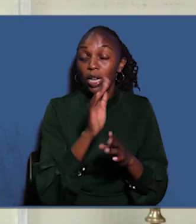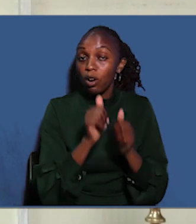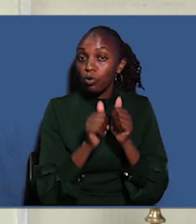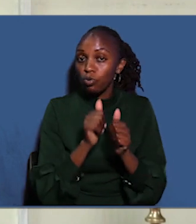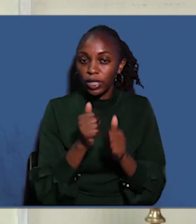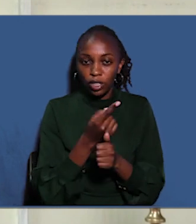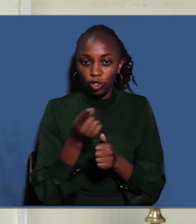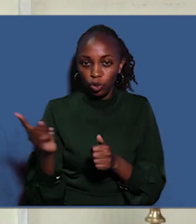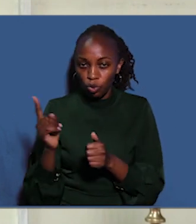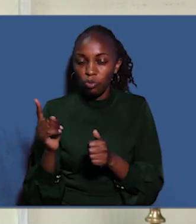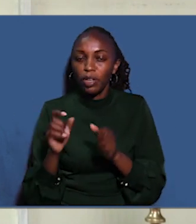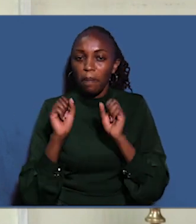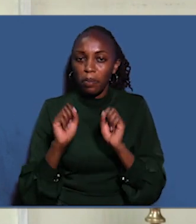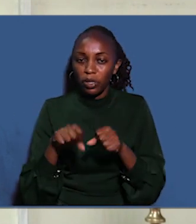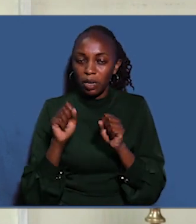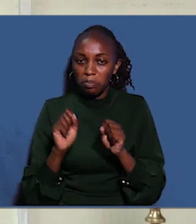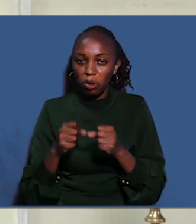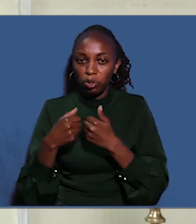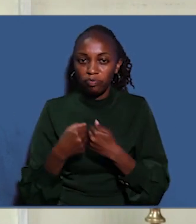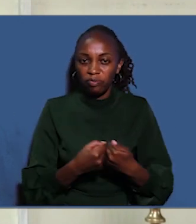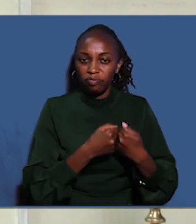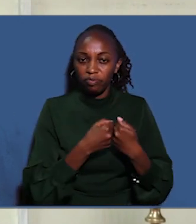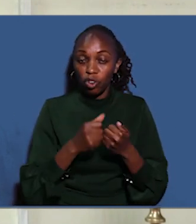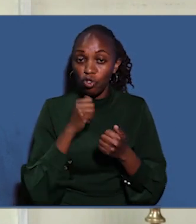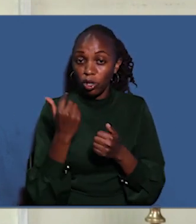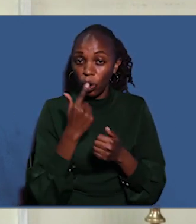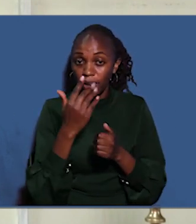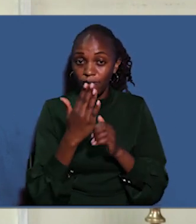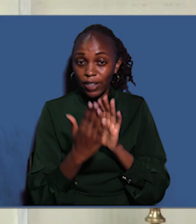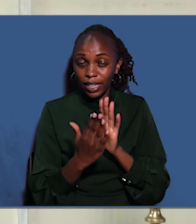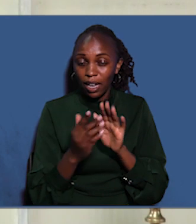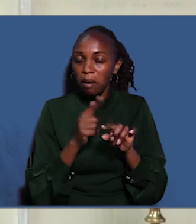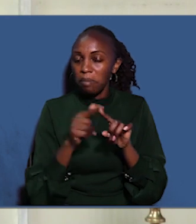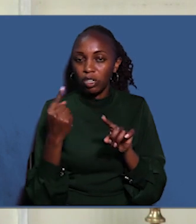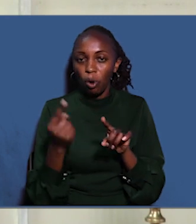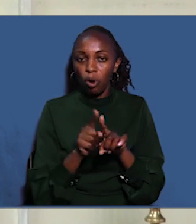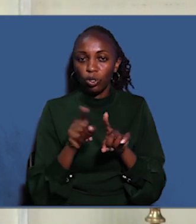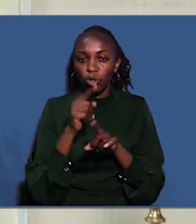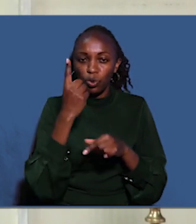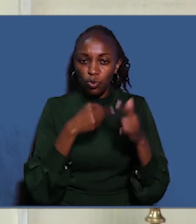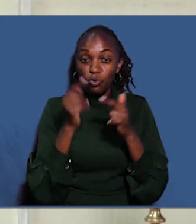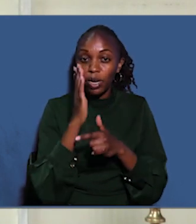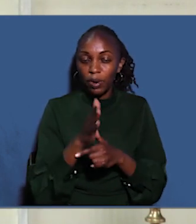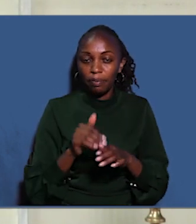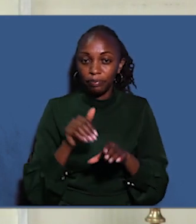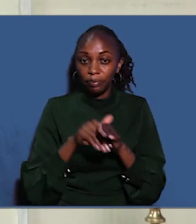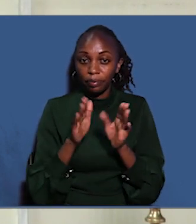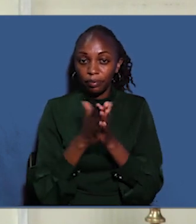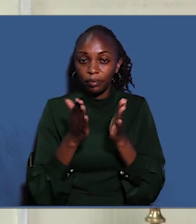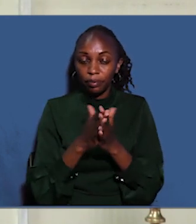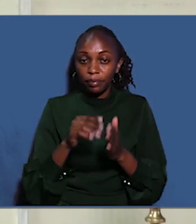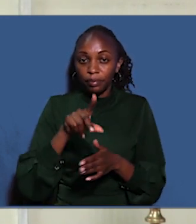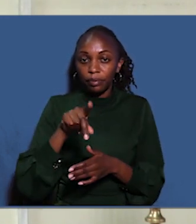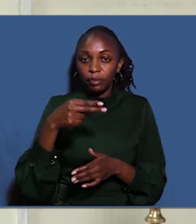are going to face this battle, and not only facing, but you are going to win. In Philippians chapter 4,